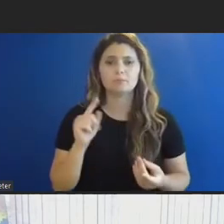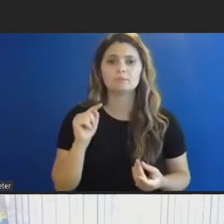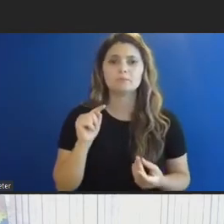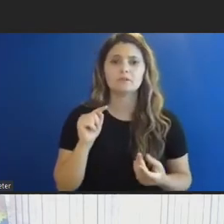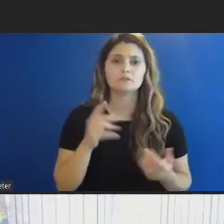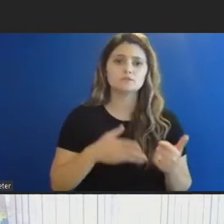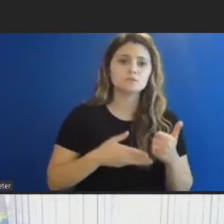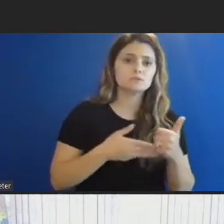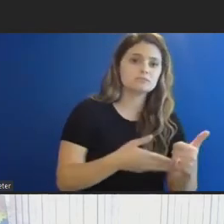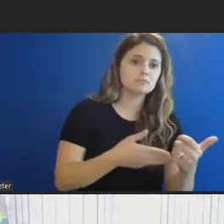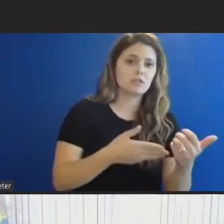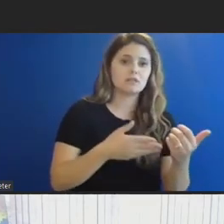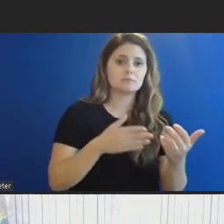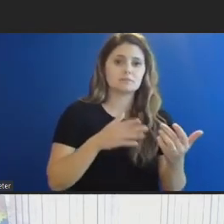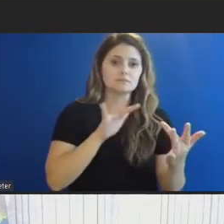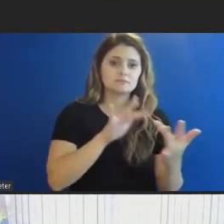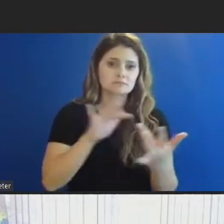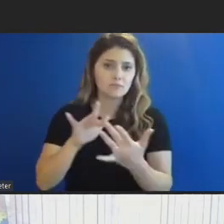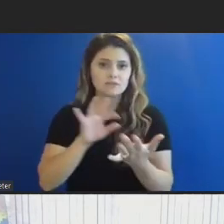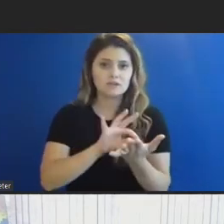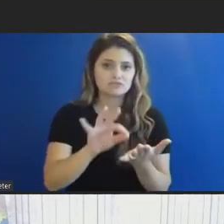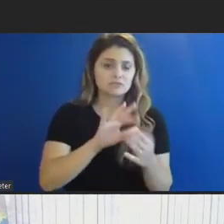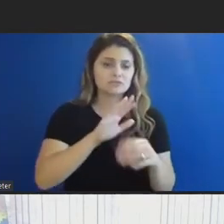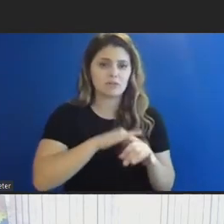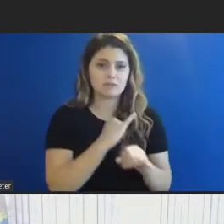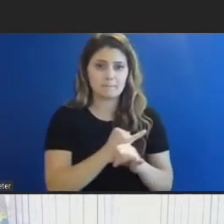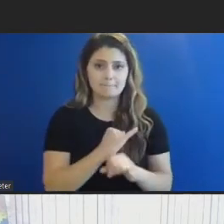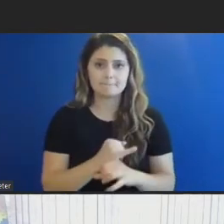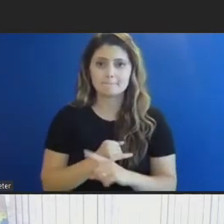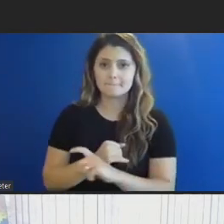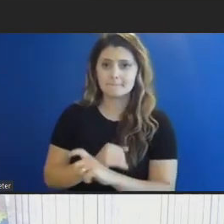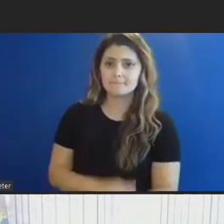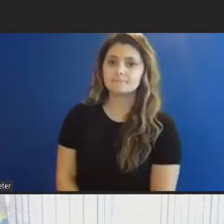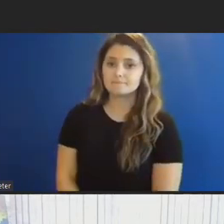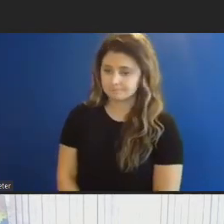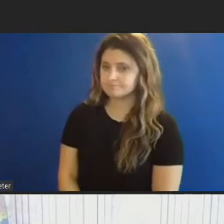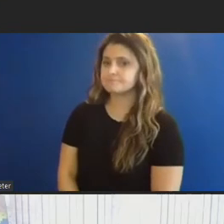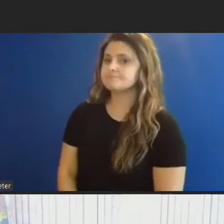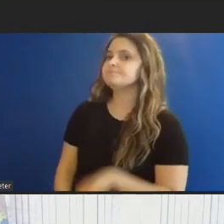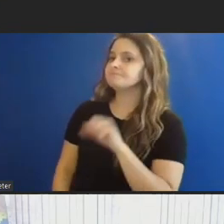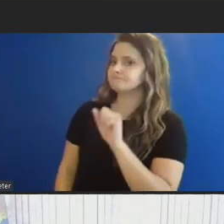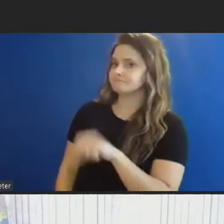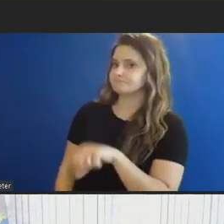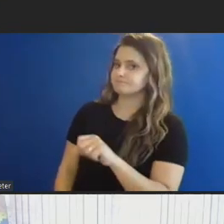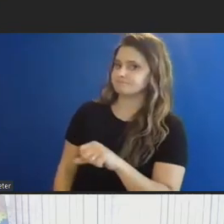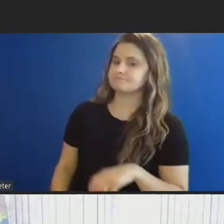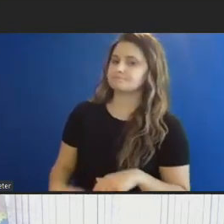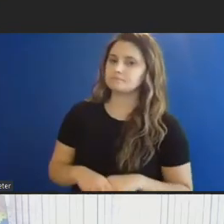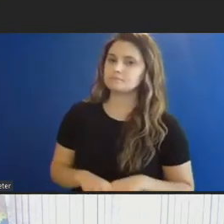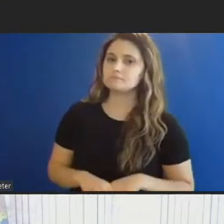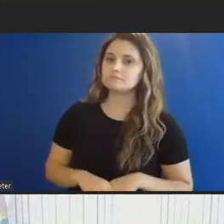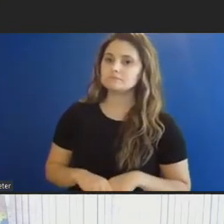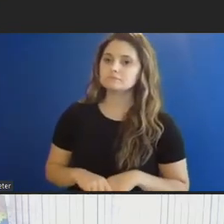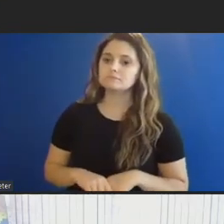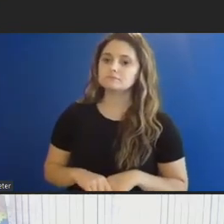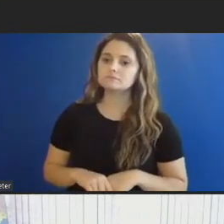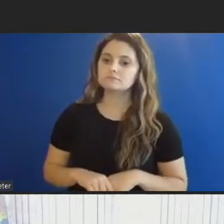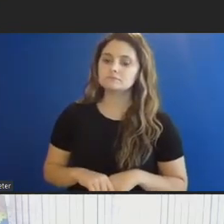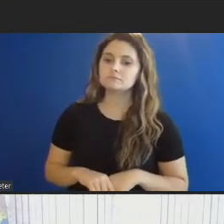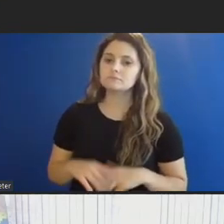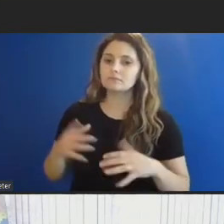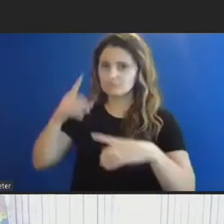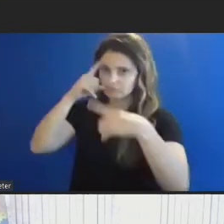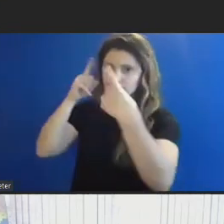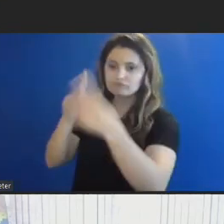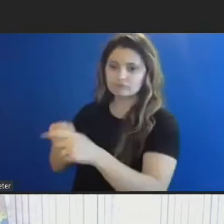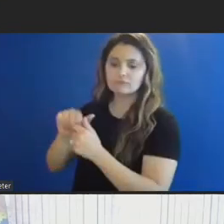aid in contact tracing on the Texas Tech campus? Yes, we've actually, we've entered into an agreement with Texas